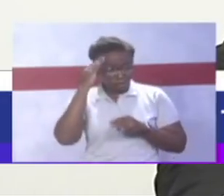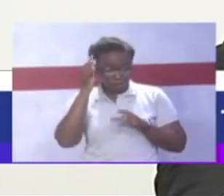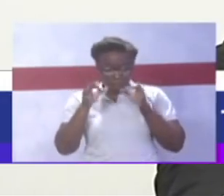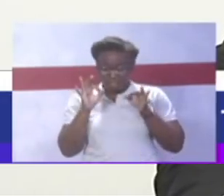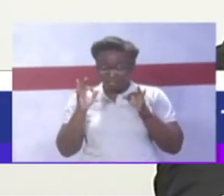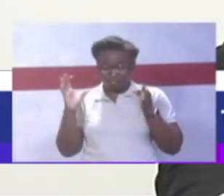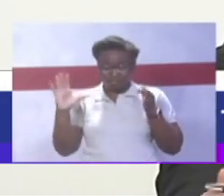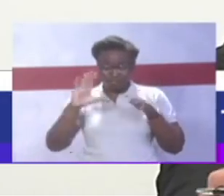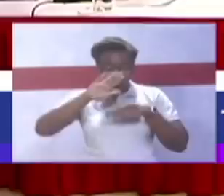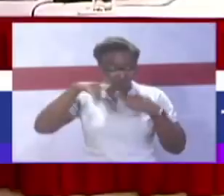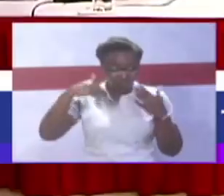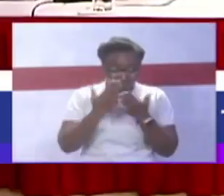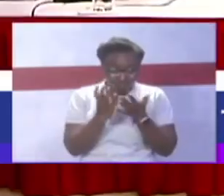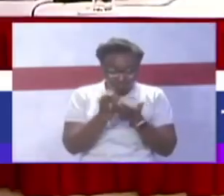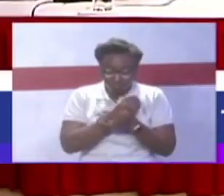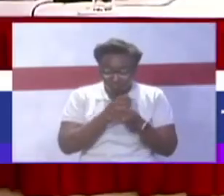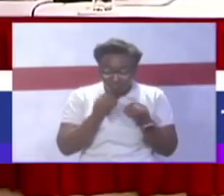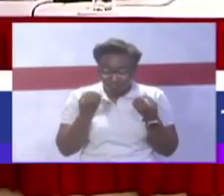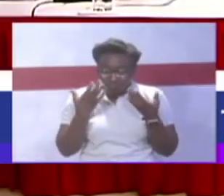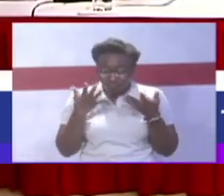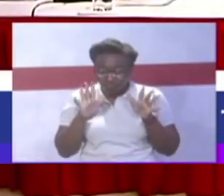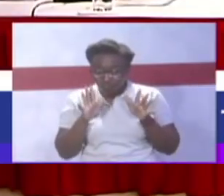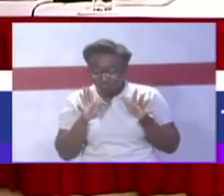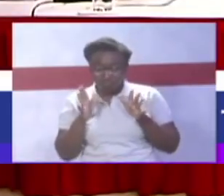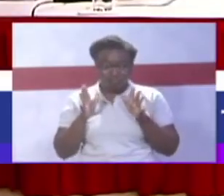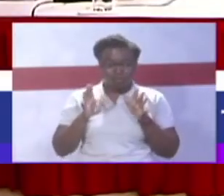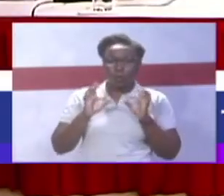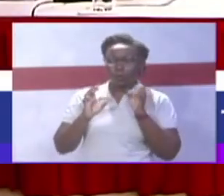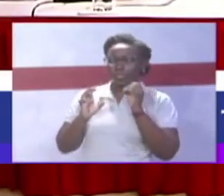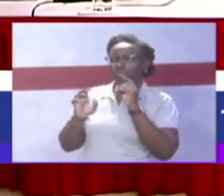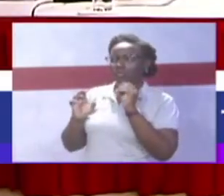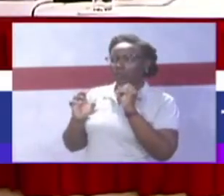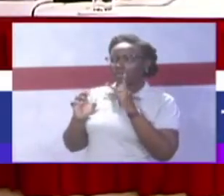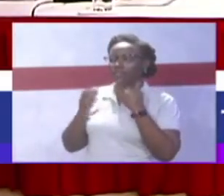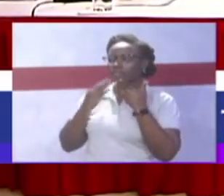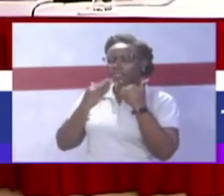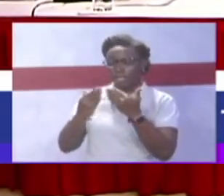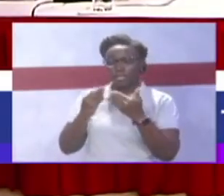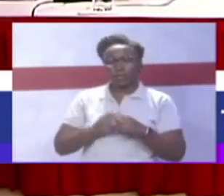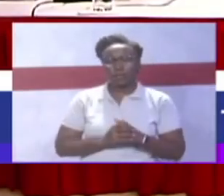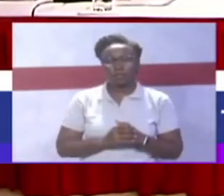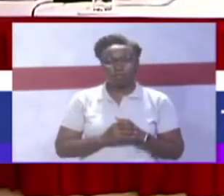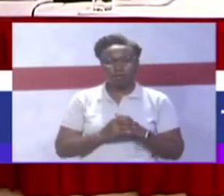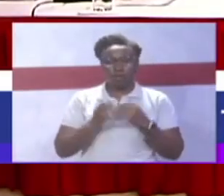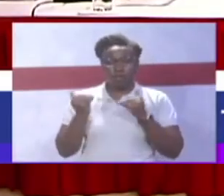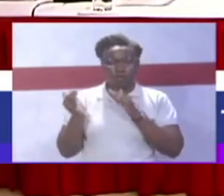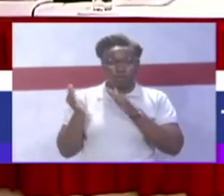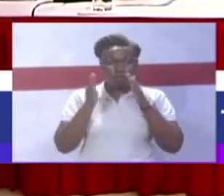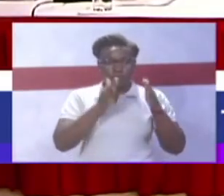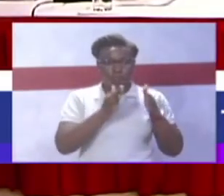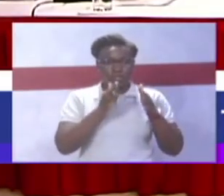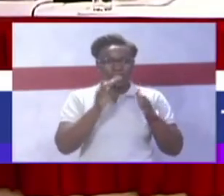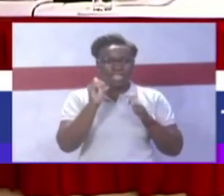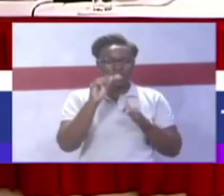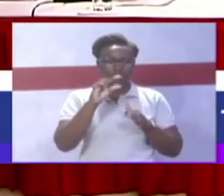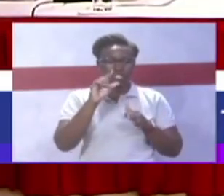wanted. Thank you very much, CMO. We now move to AZP News. Good